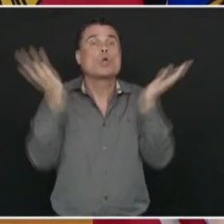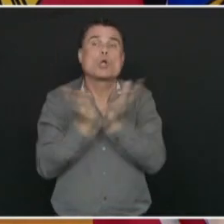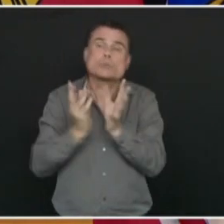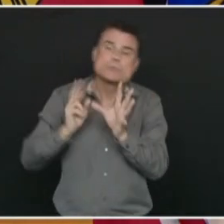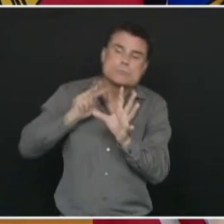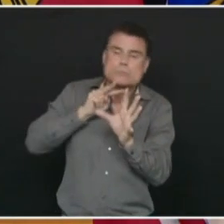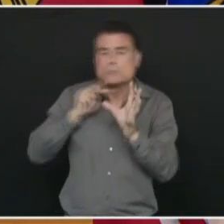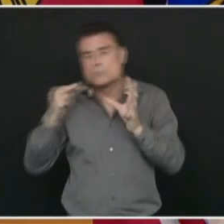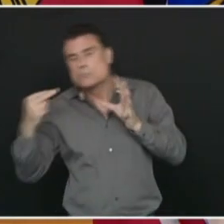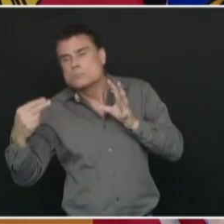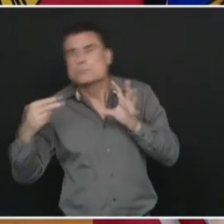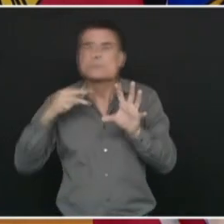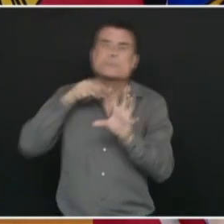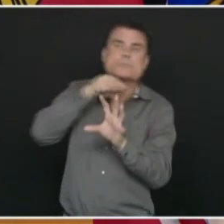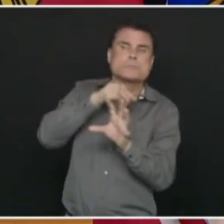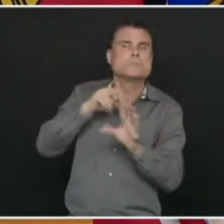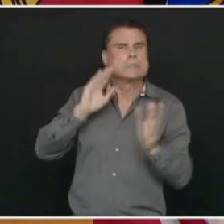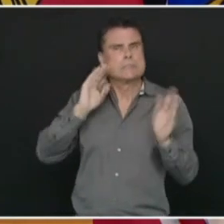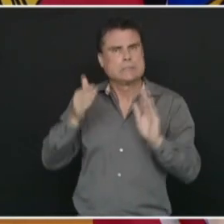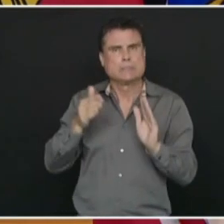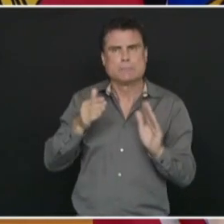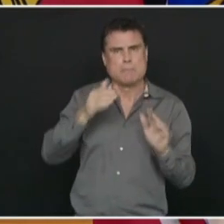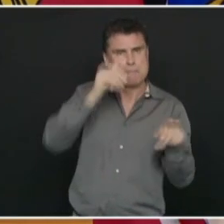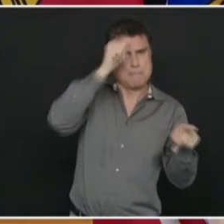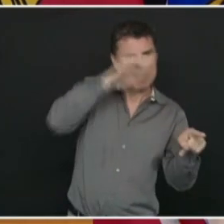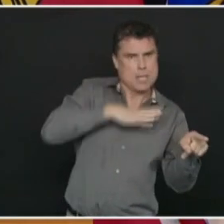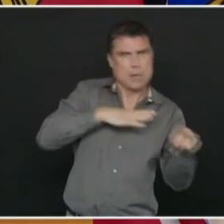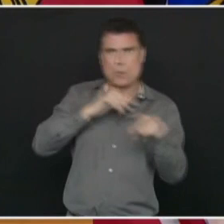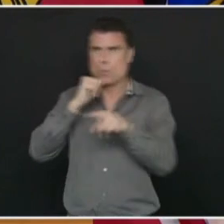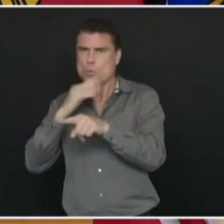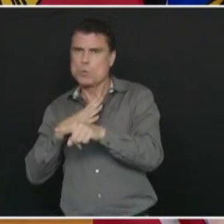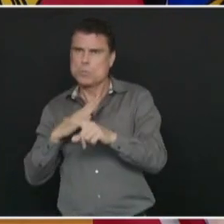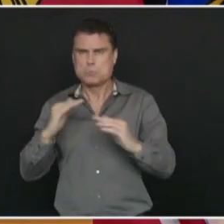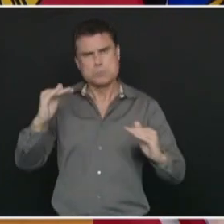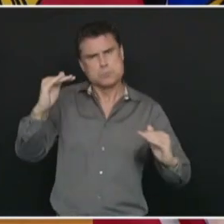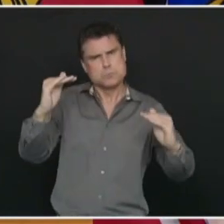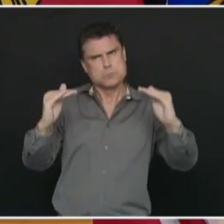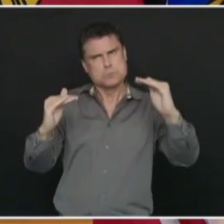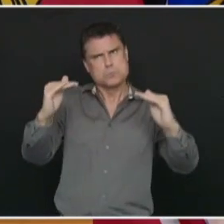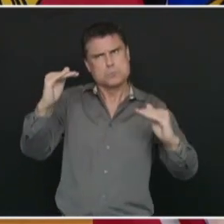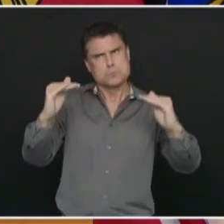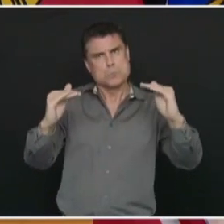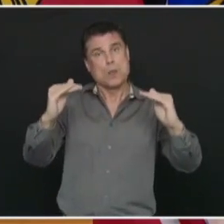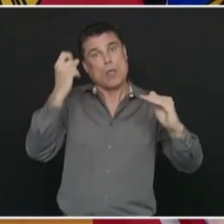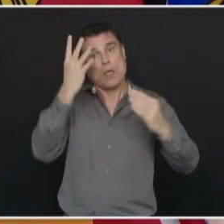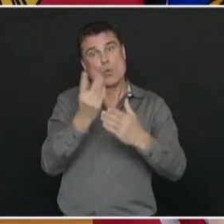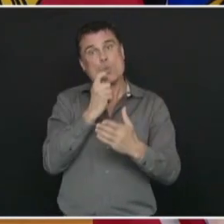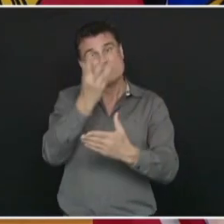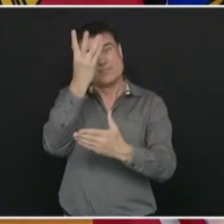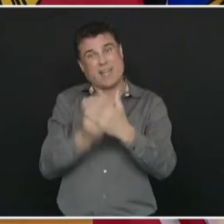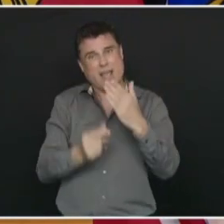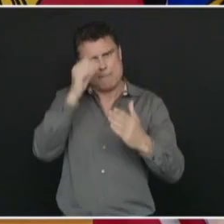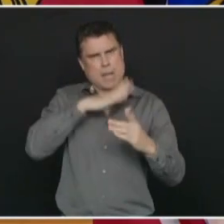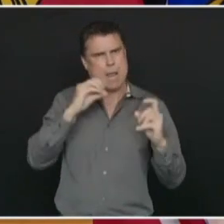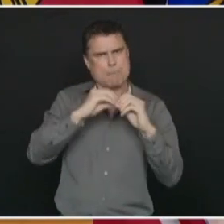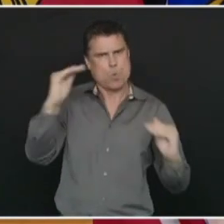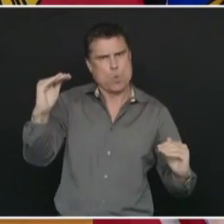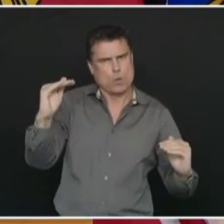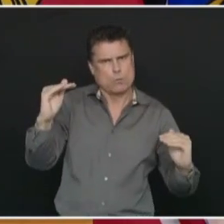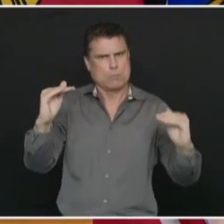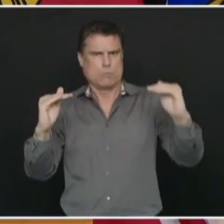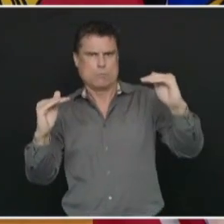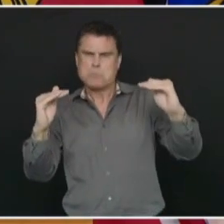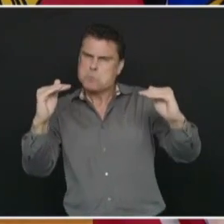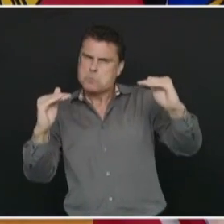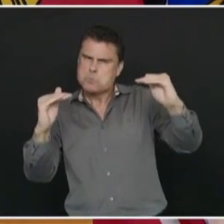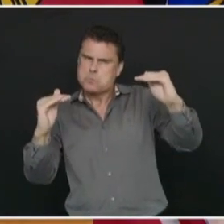circle and explain to the people here in Northeast BC what's happening at Peace Villa and what's happening with the management of